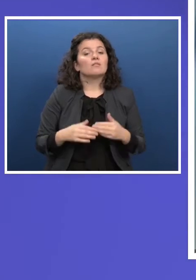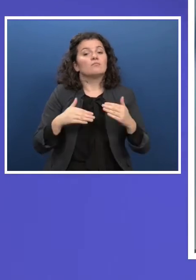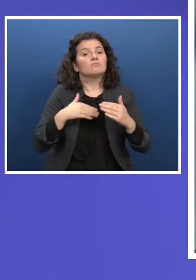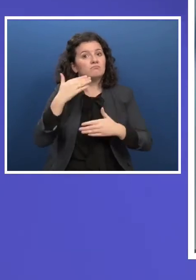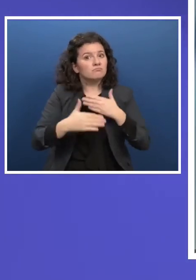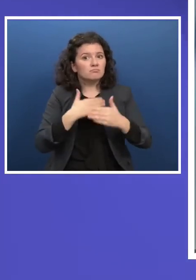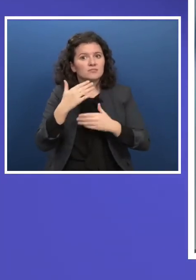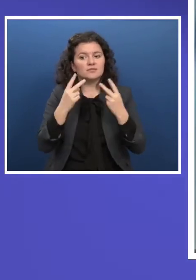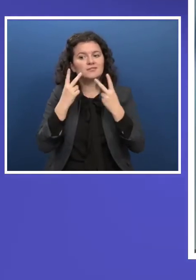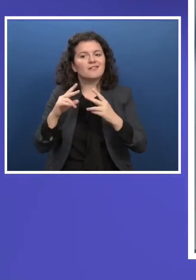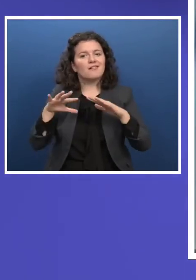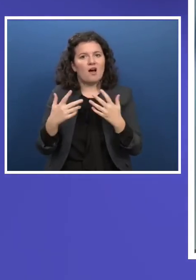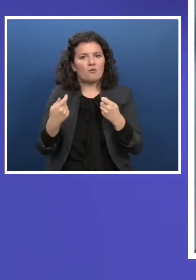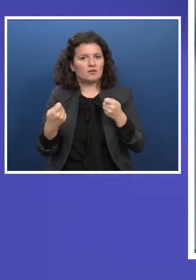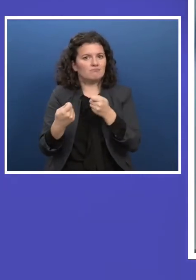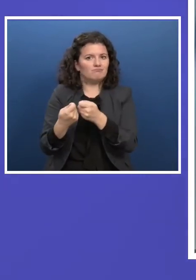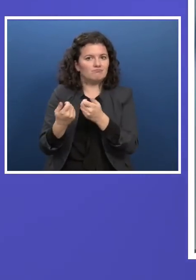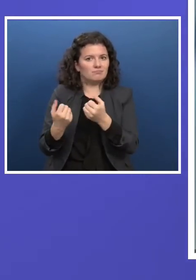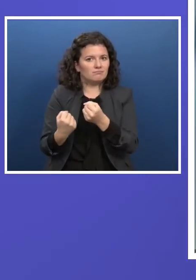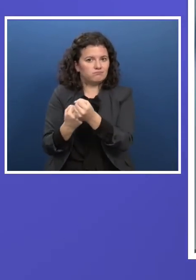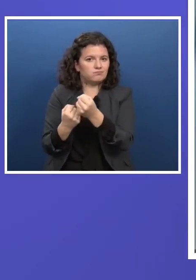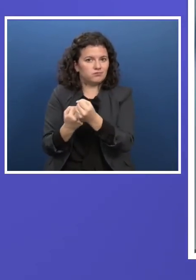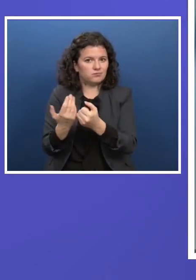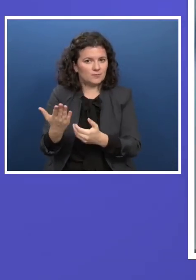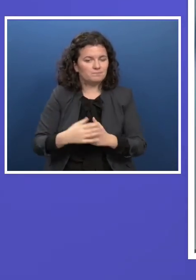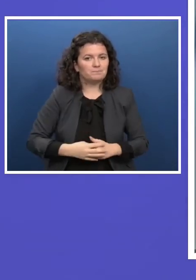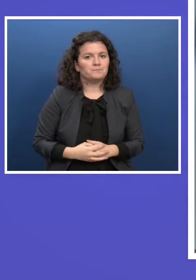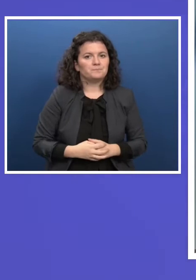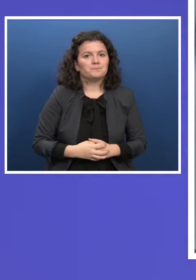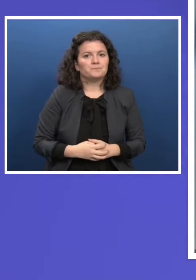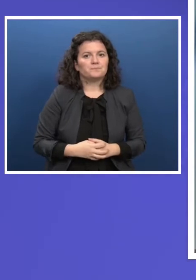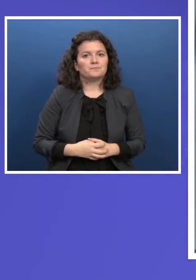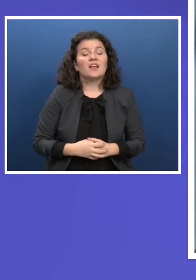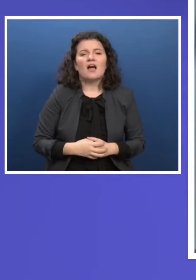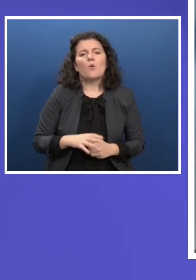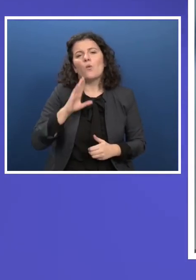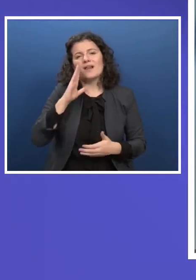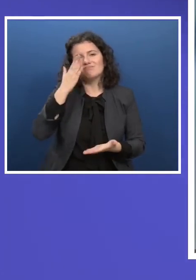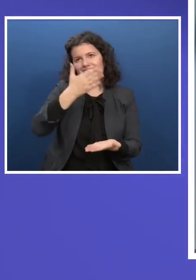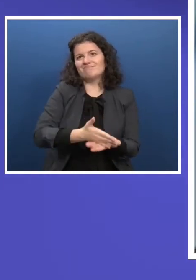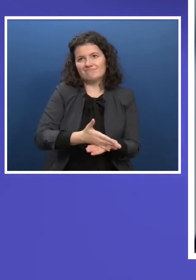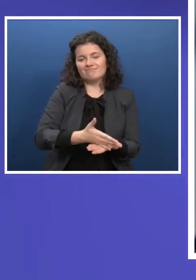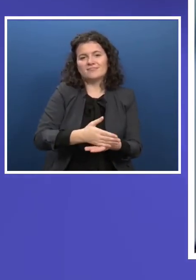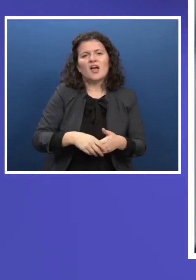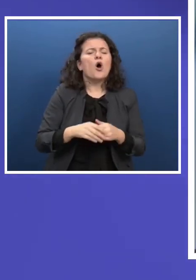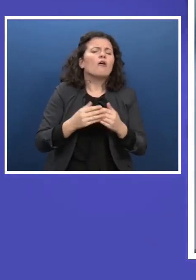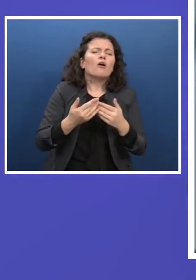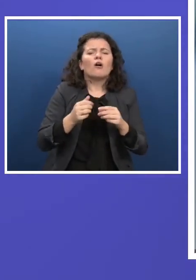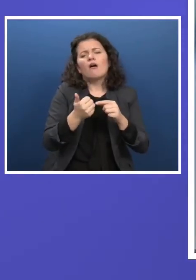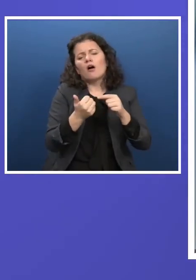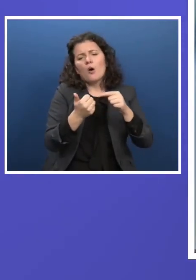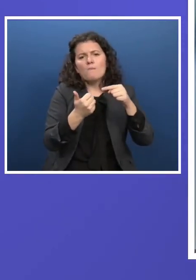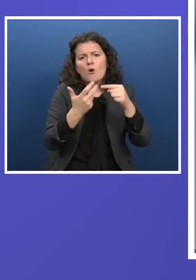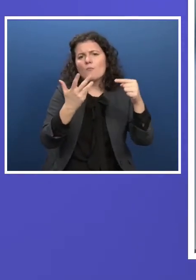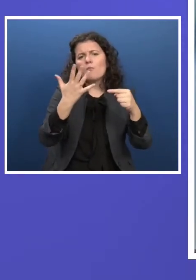gender equality. So I'll probably stop in there. There are further last points, things that can be done